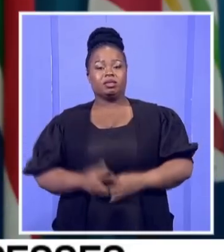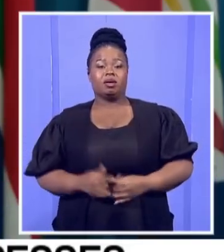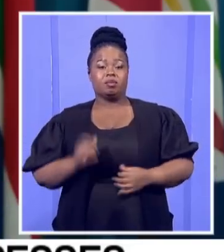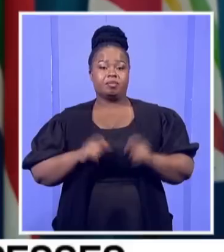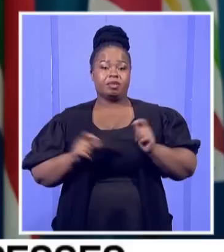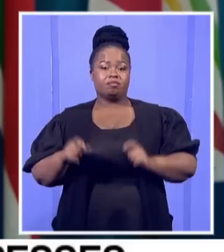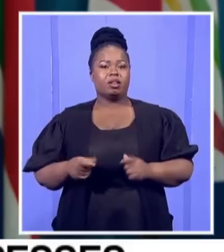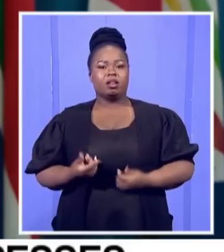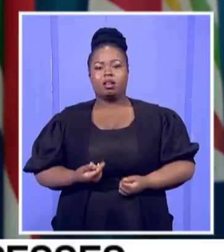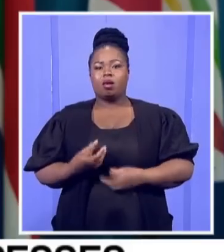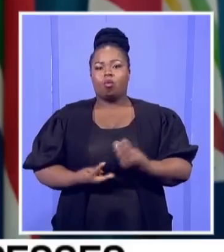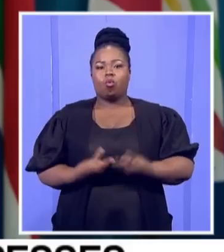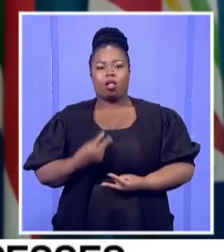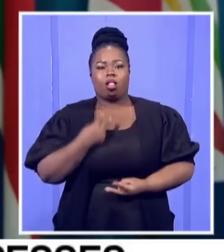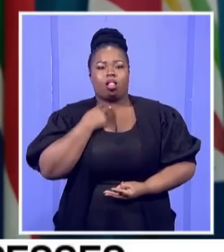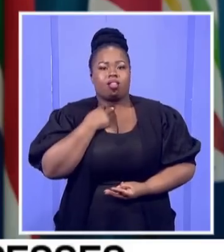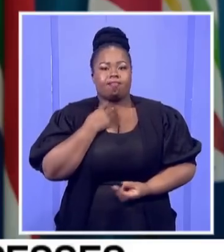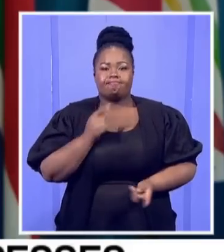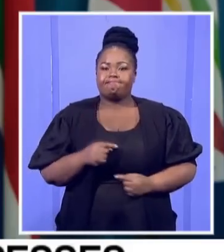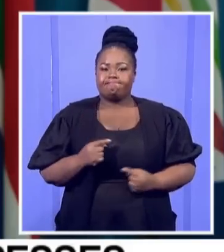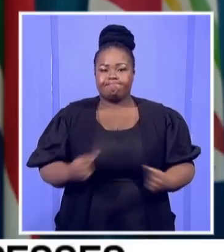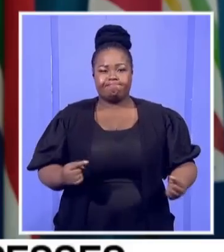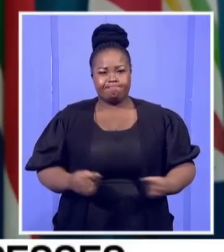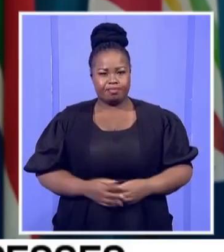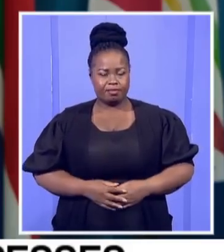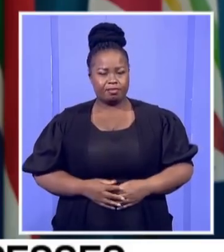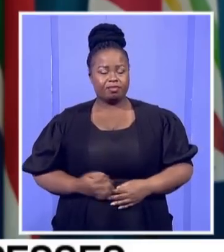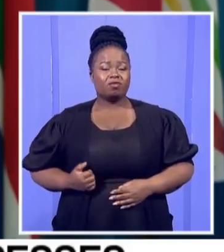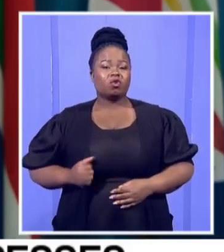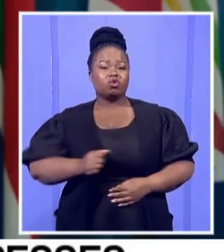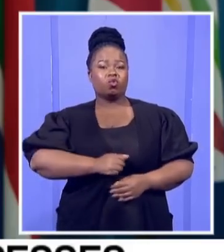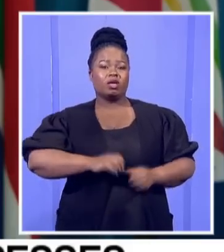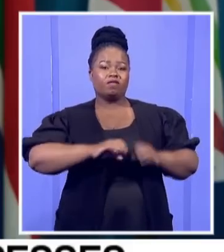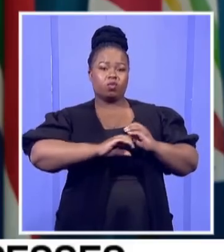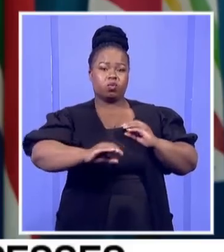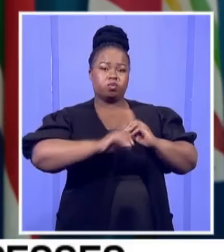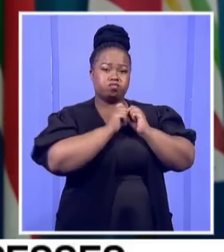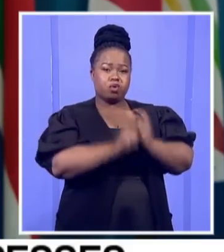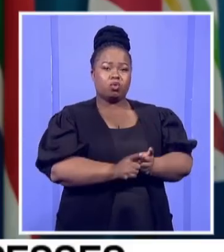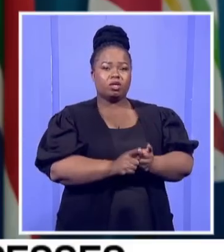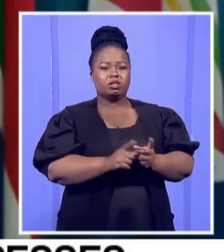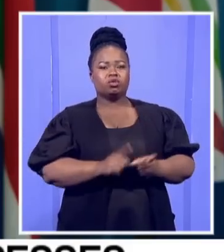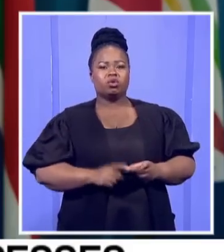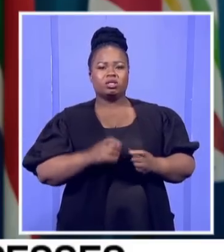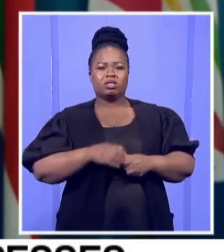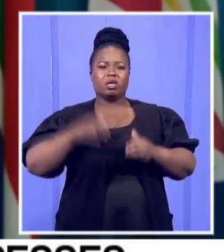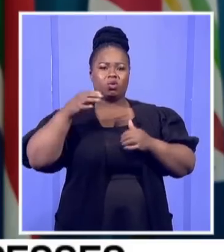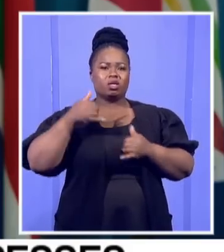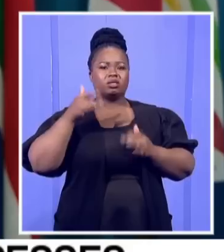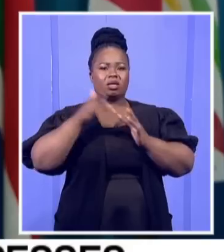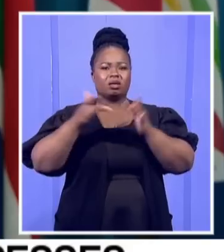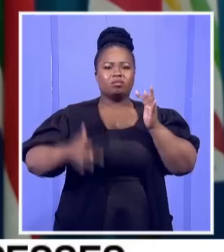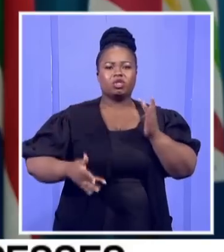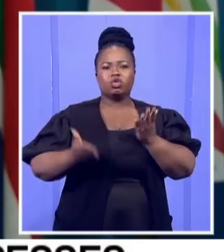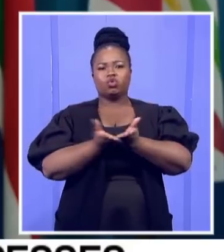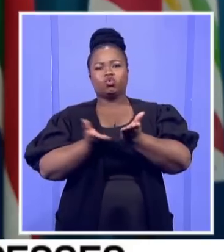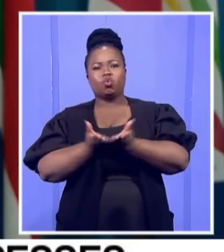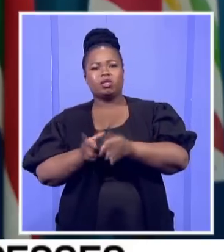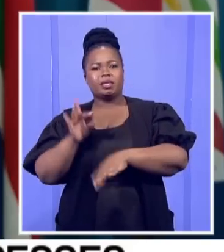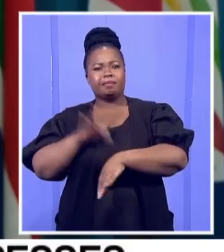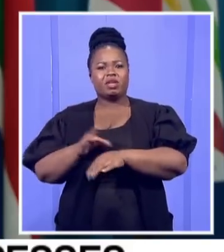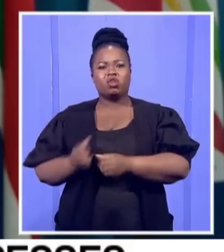and livelihoods of our citizens. From sewage pumps and cell towers to schools and medical